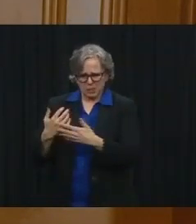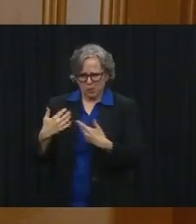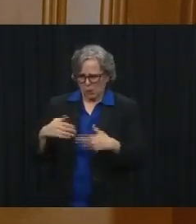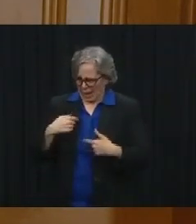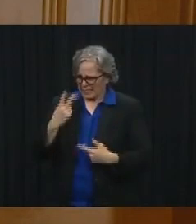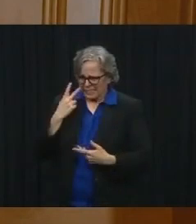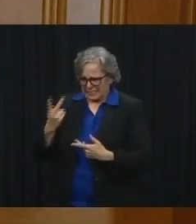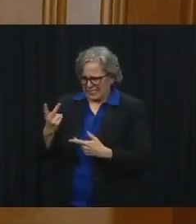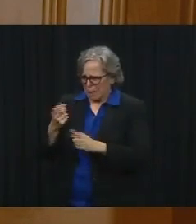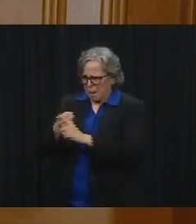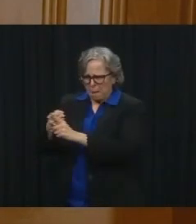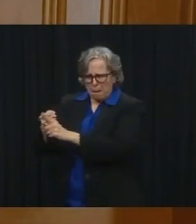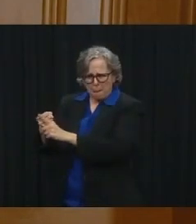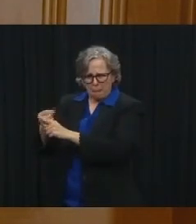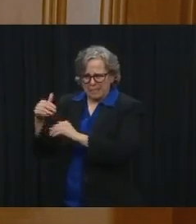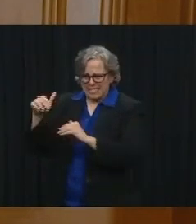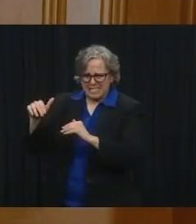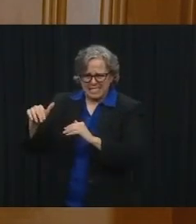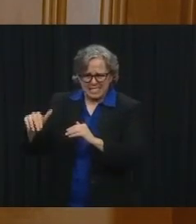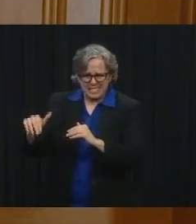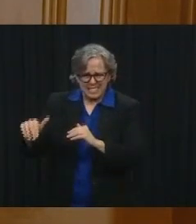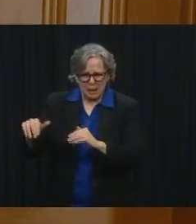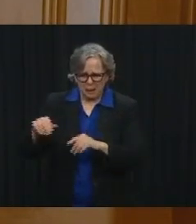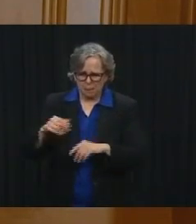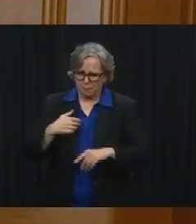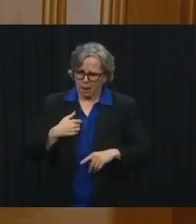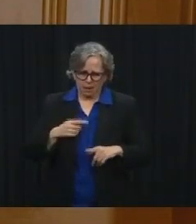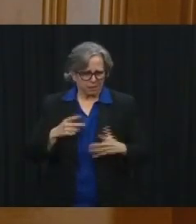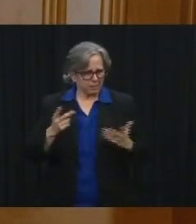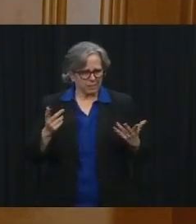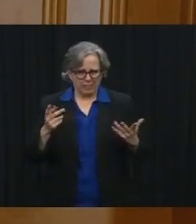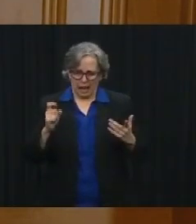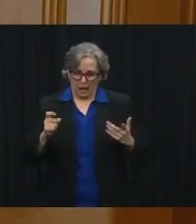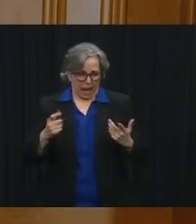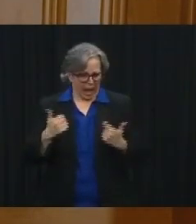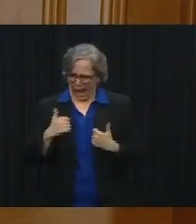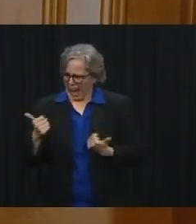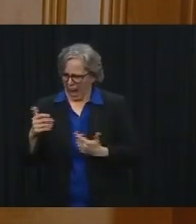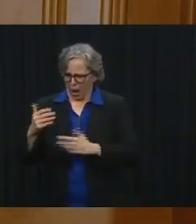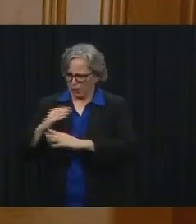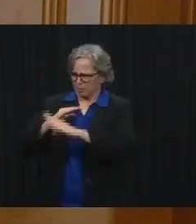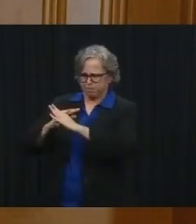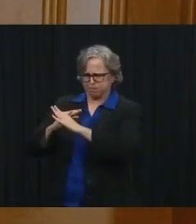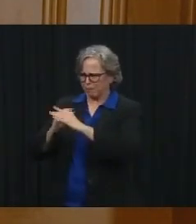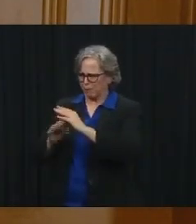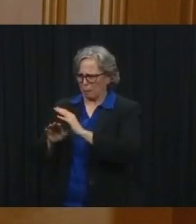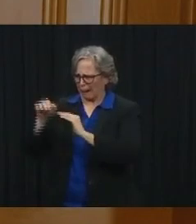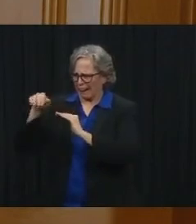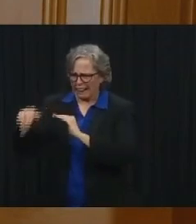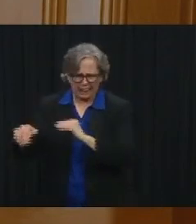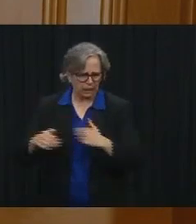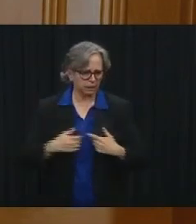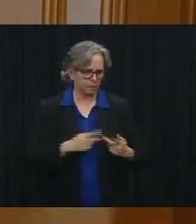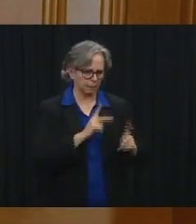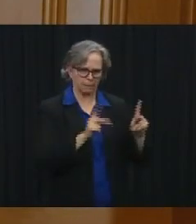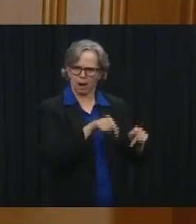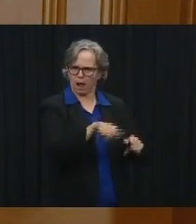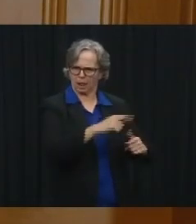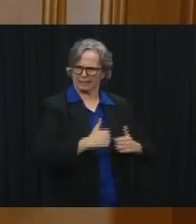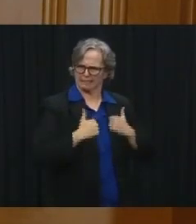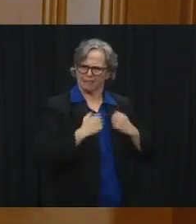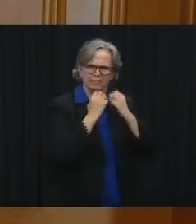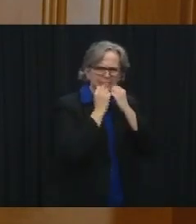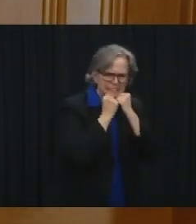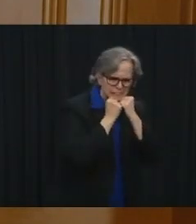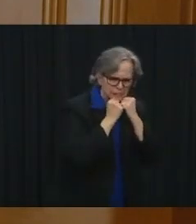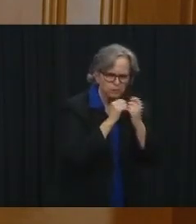it. We've got to protect as many lives as we can, and then we got to get ready to move forward. So